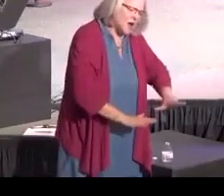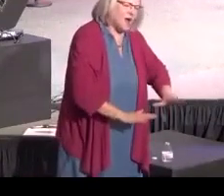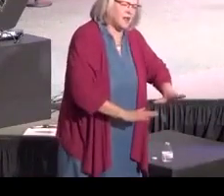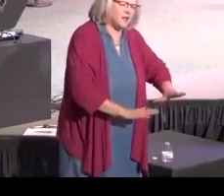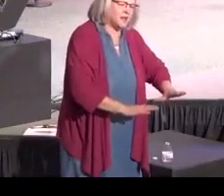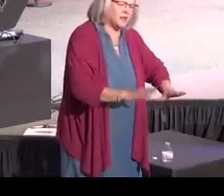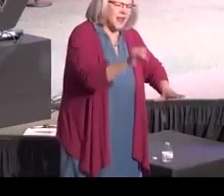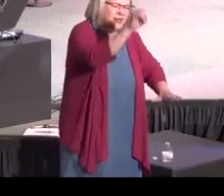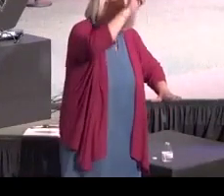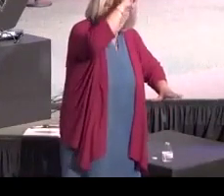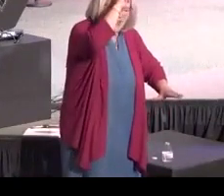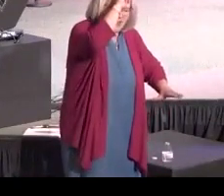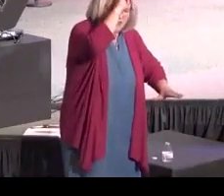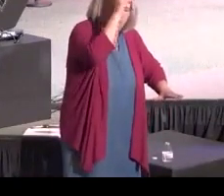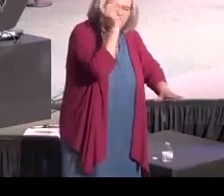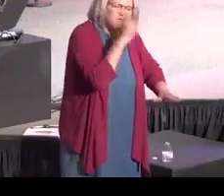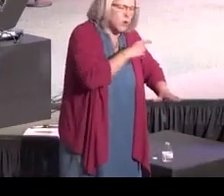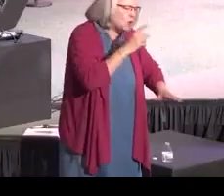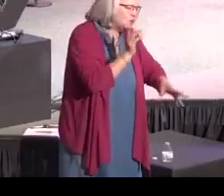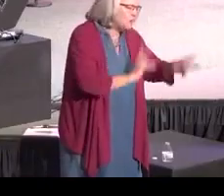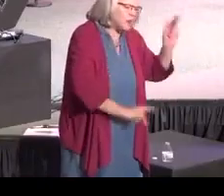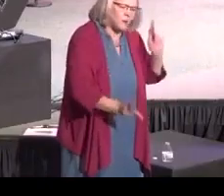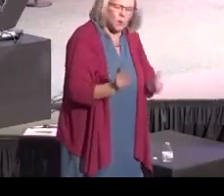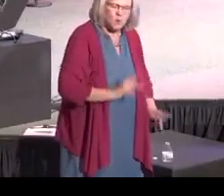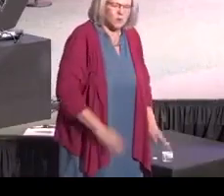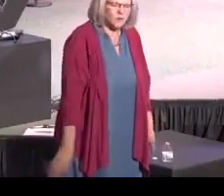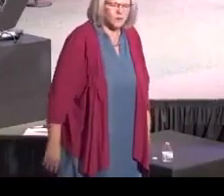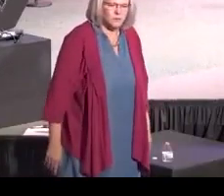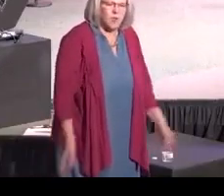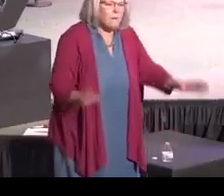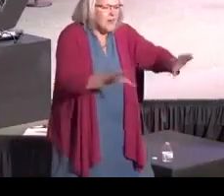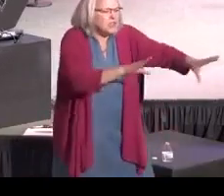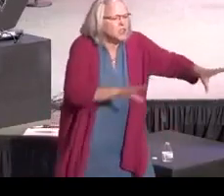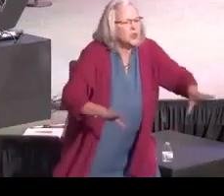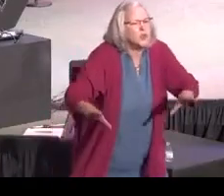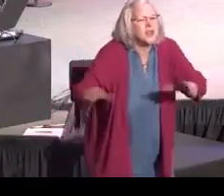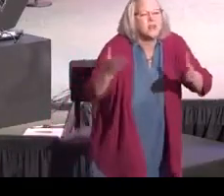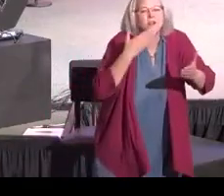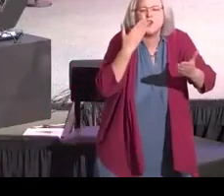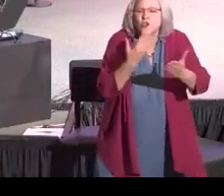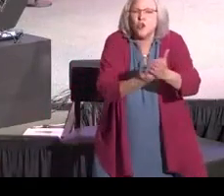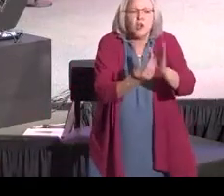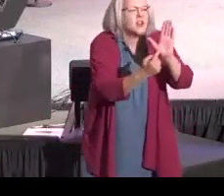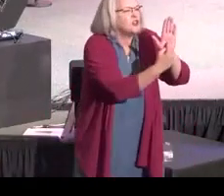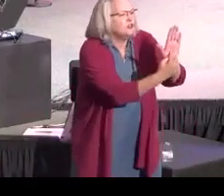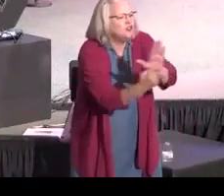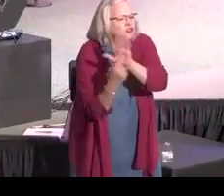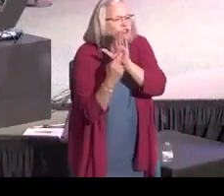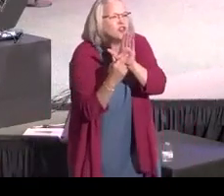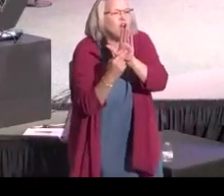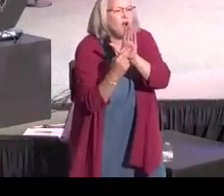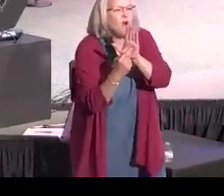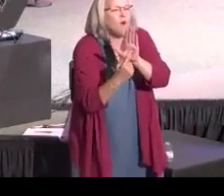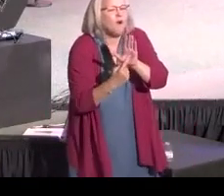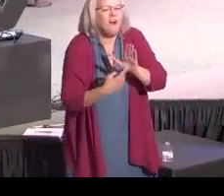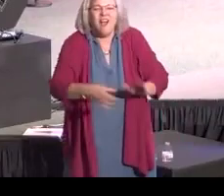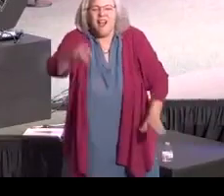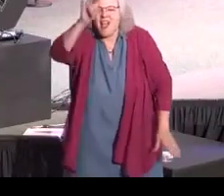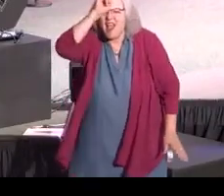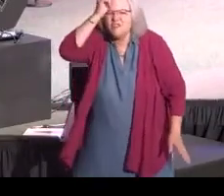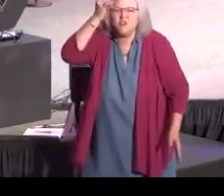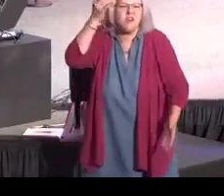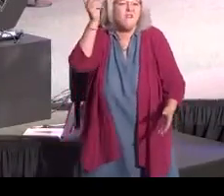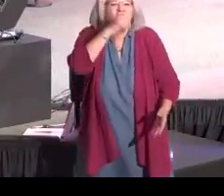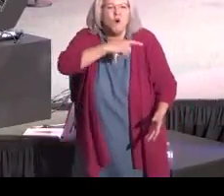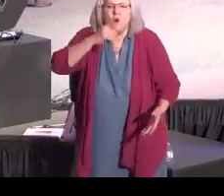Can I say that one more time? By doing good, put to silence ignorant,